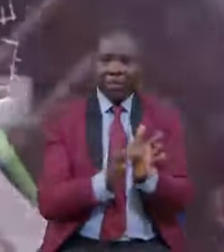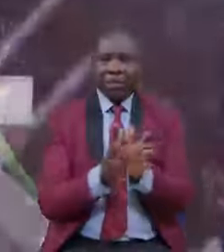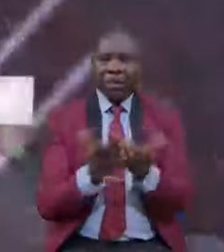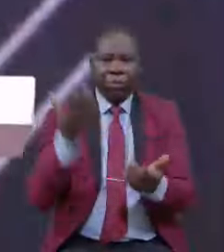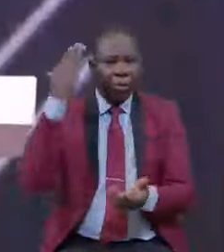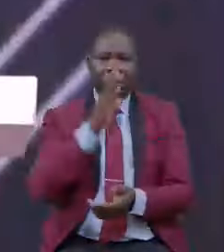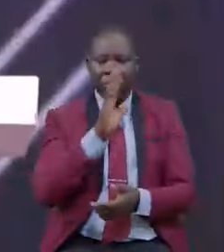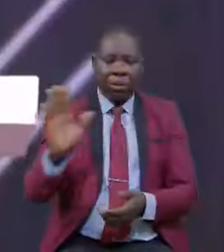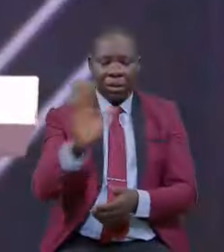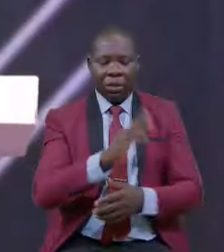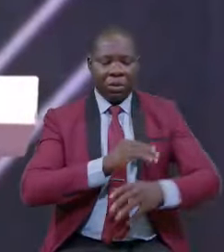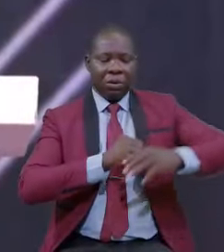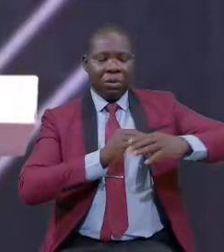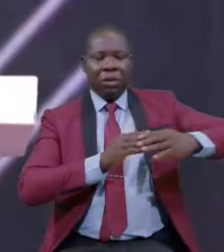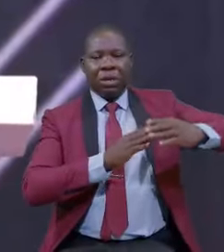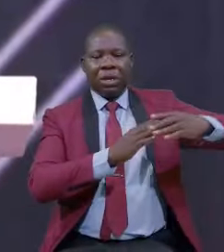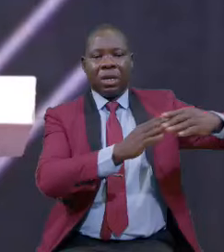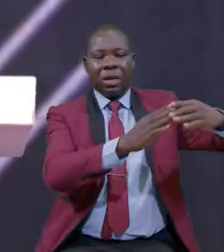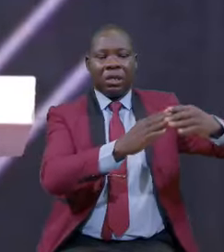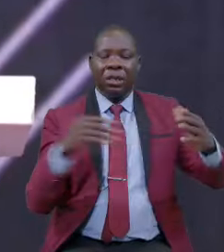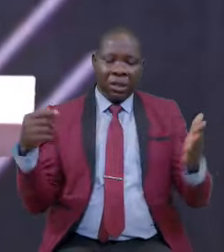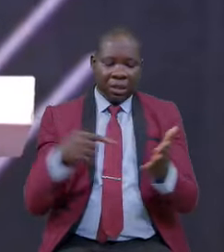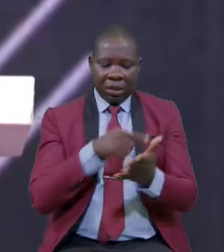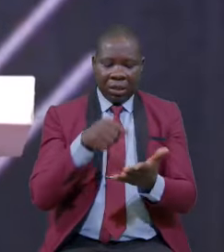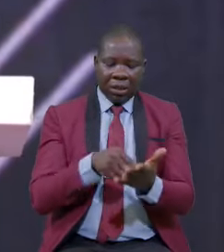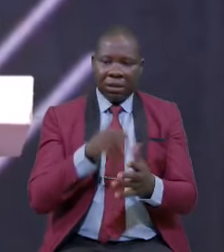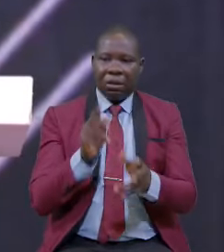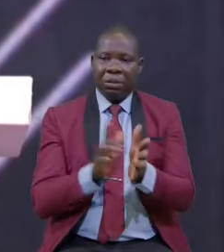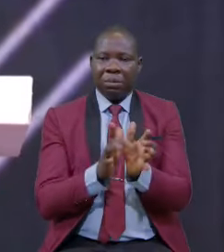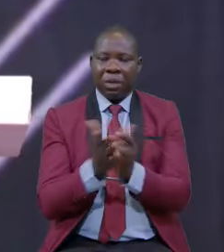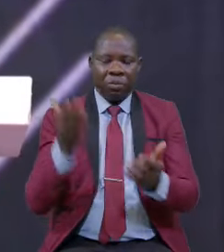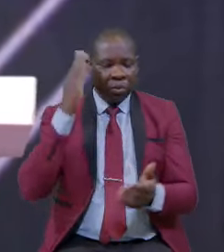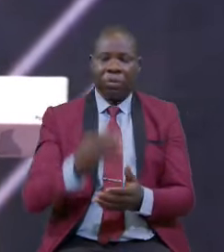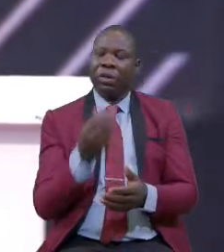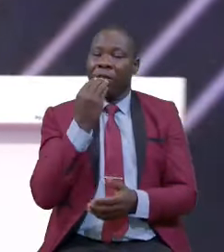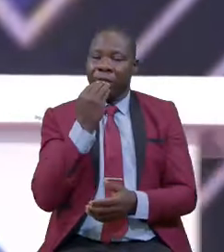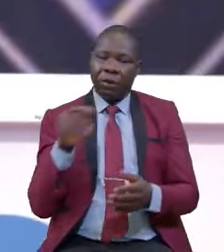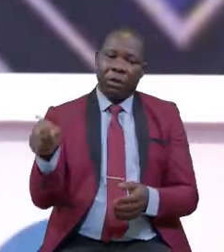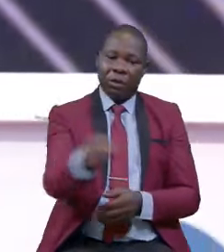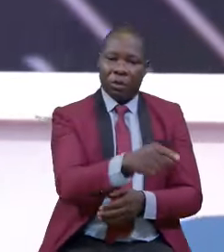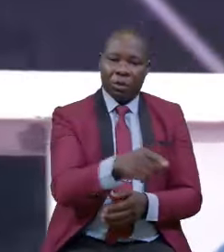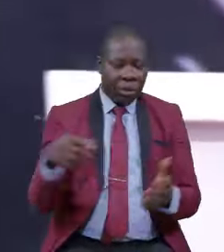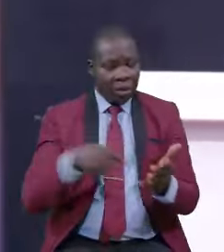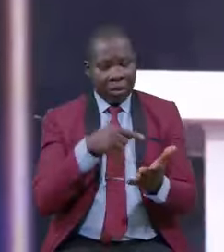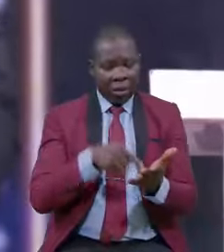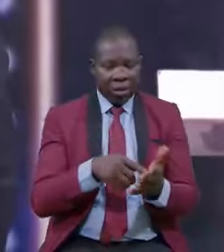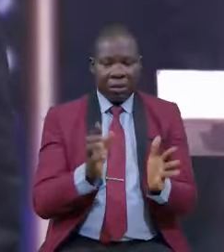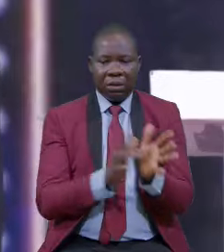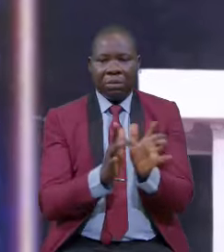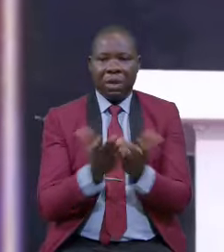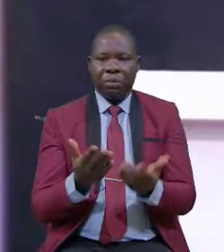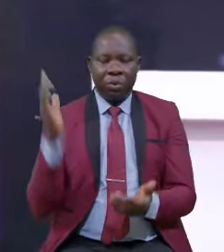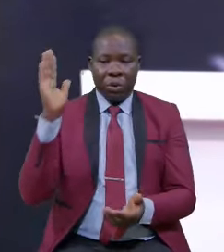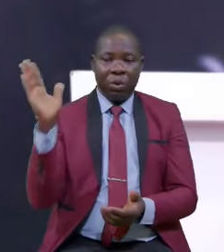This Bible will nurture you. This Bible will lift you